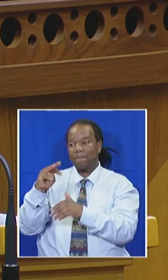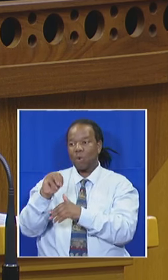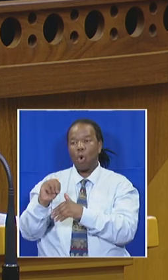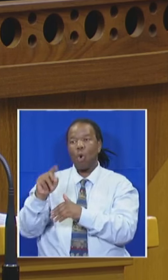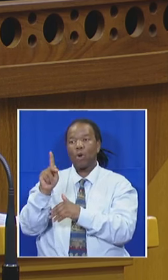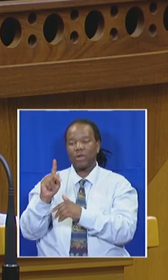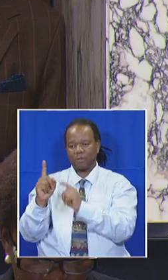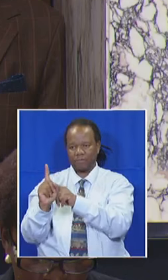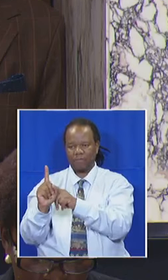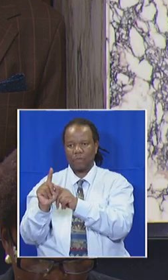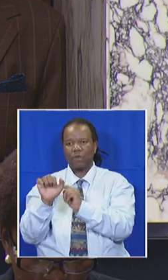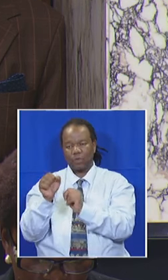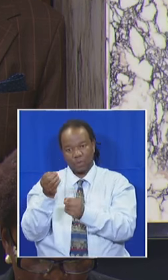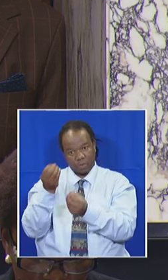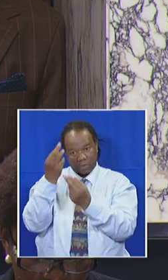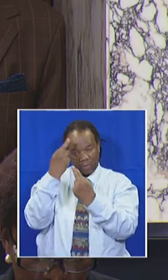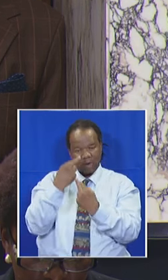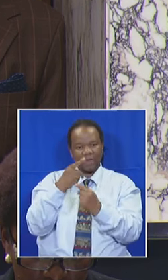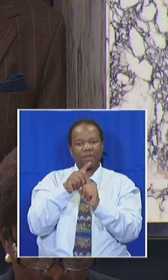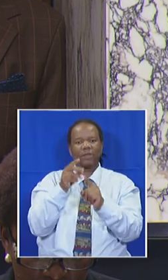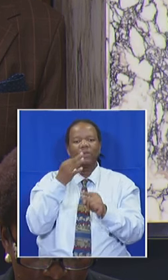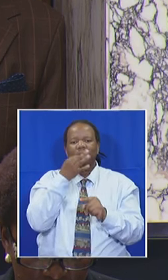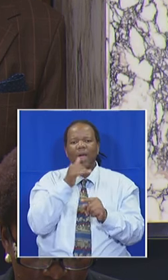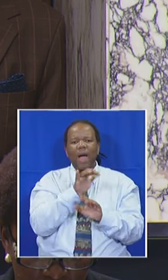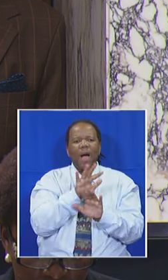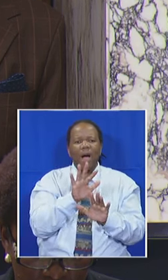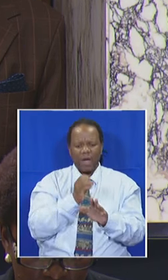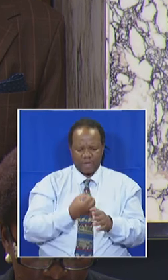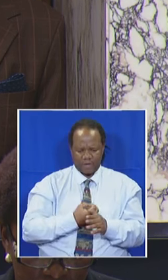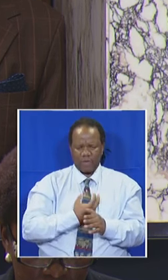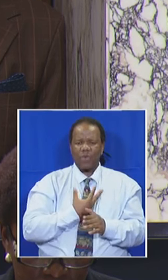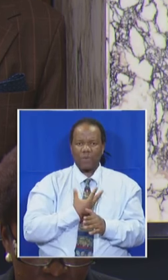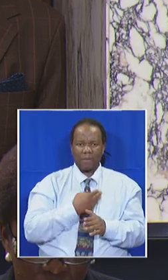our youth is not a lost generation.